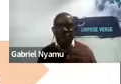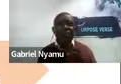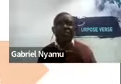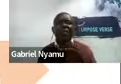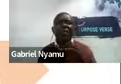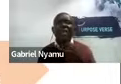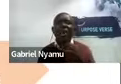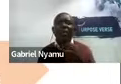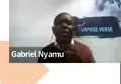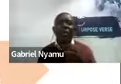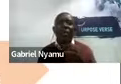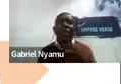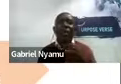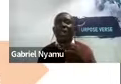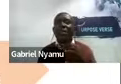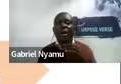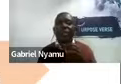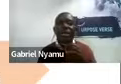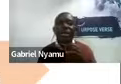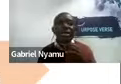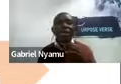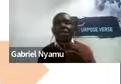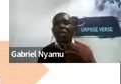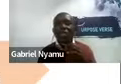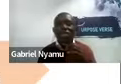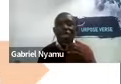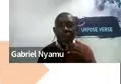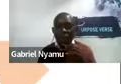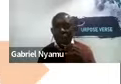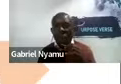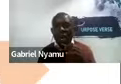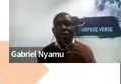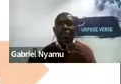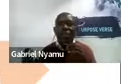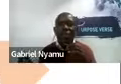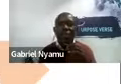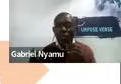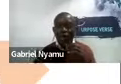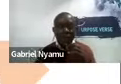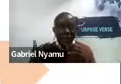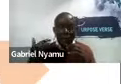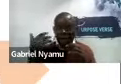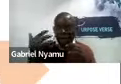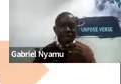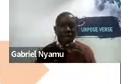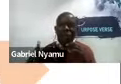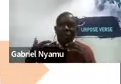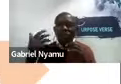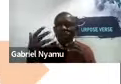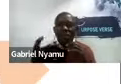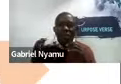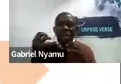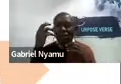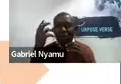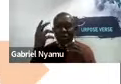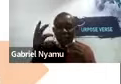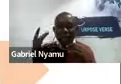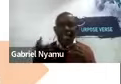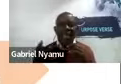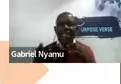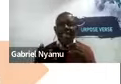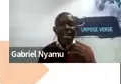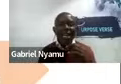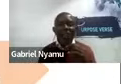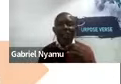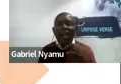model. Now, we always start by being intellectual stimulants, where we stimulate knowledge, like in the way somebody will speak to you, and if you have